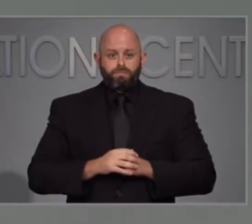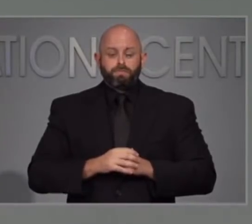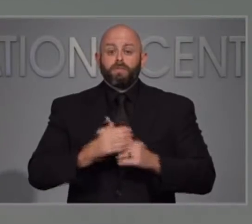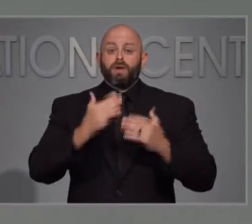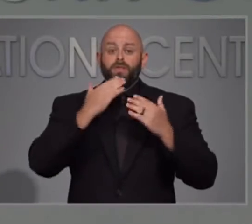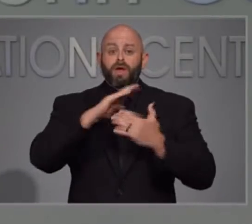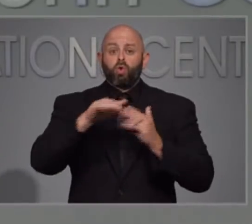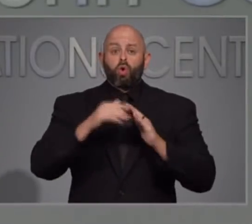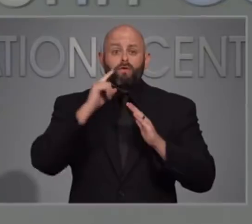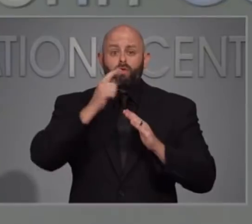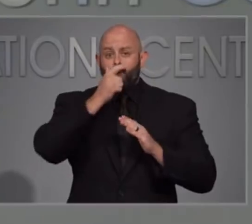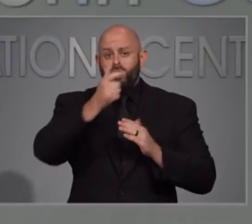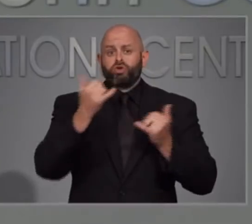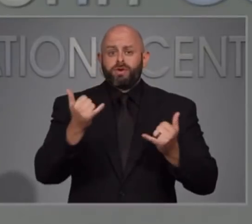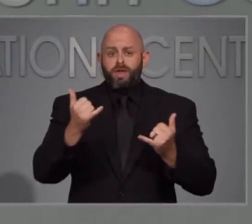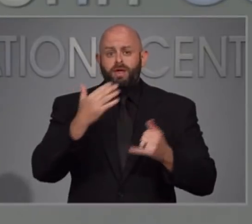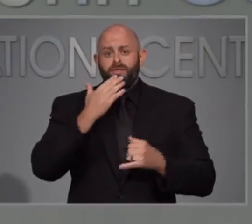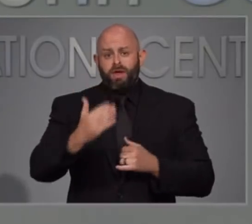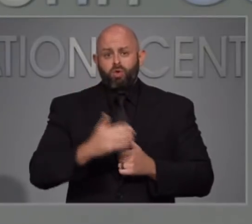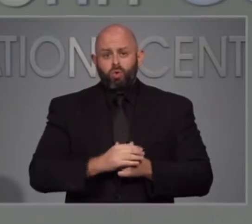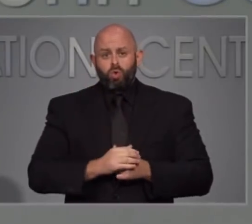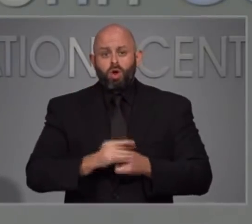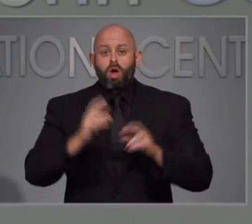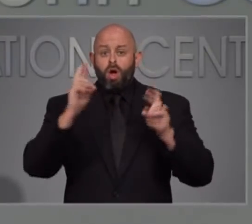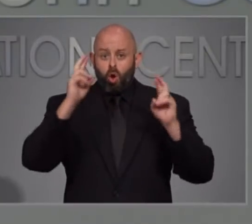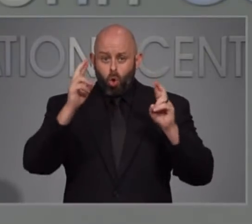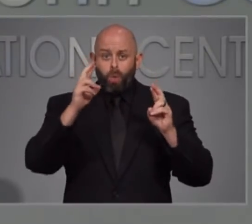Thank you all for joining us today. I hope as